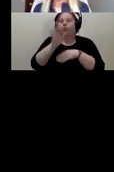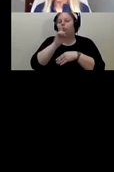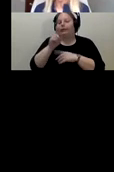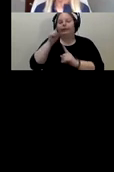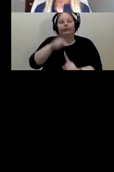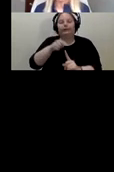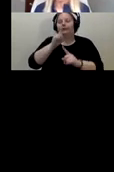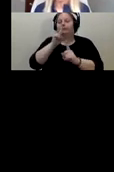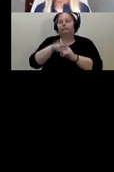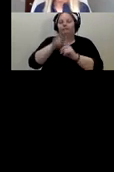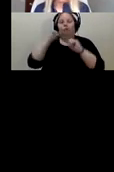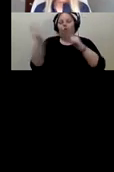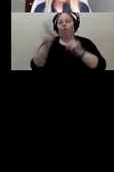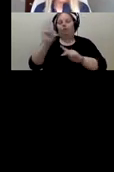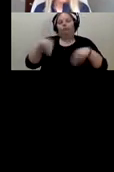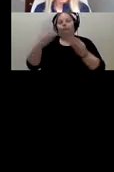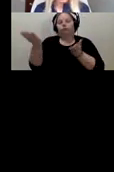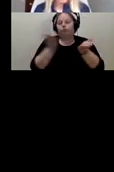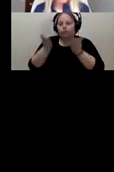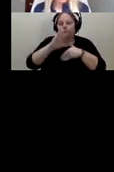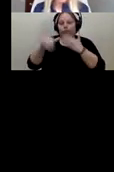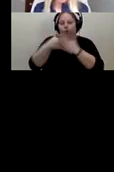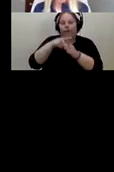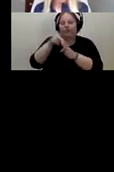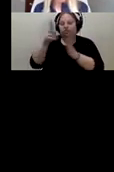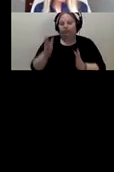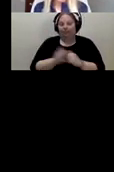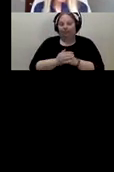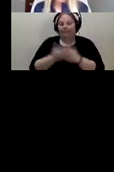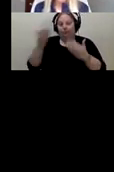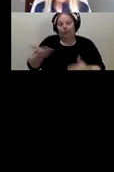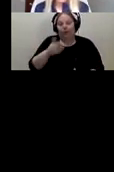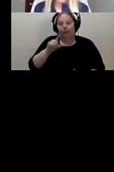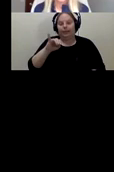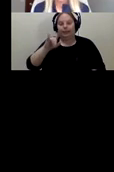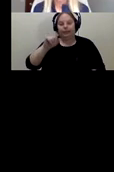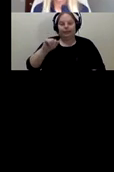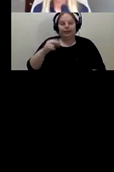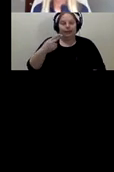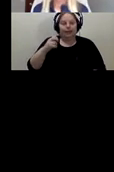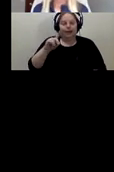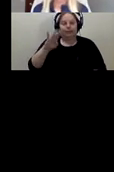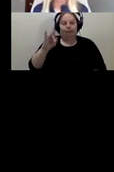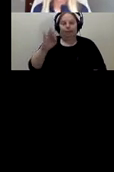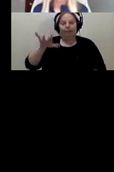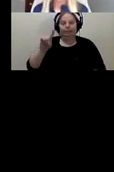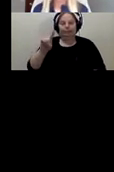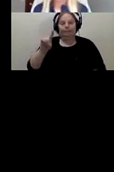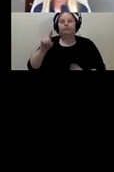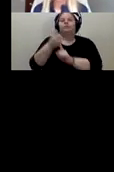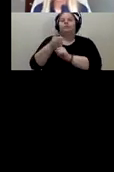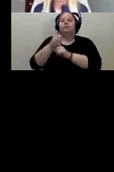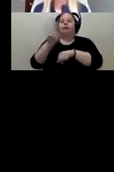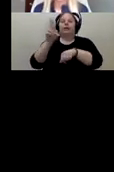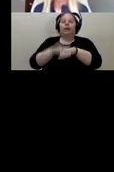for all service providers and all professionals. So I'd like to welcome Linda Hedenblad. So she is a